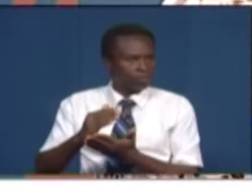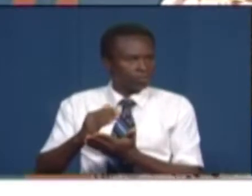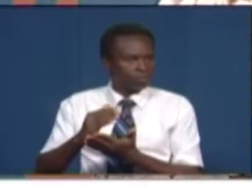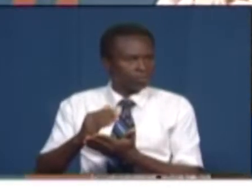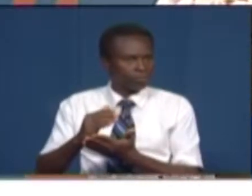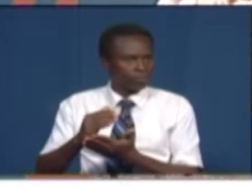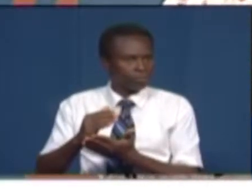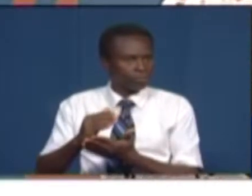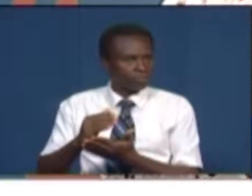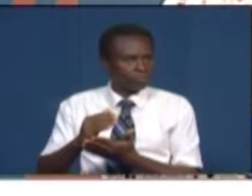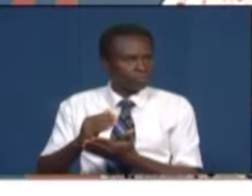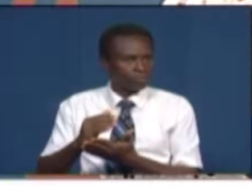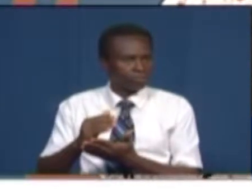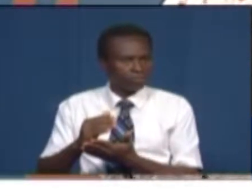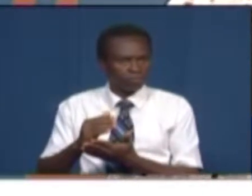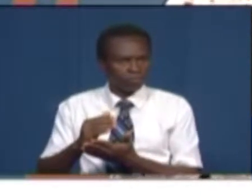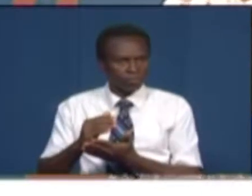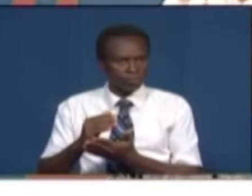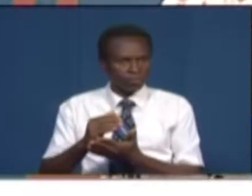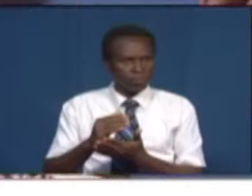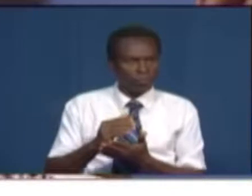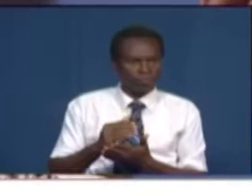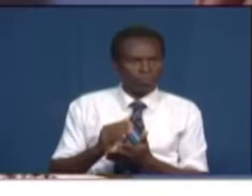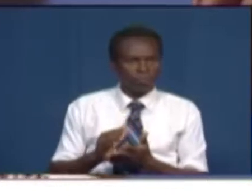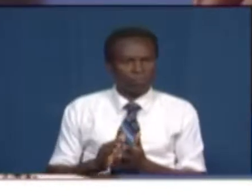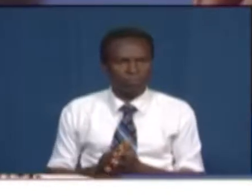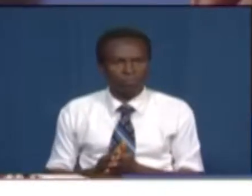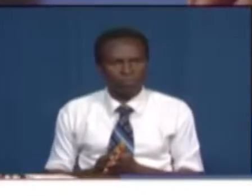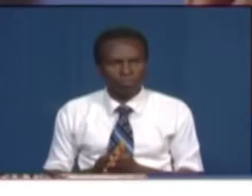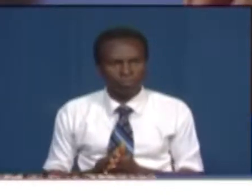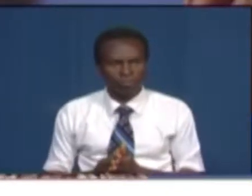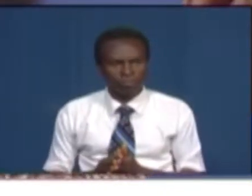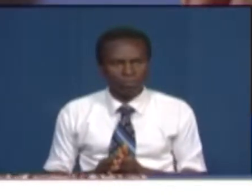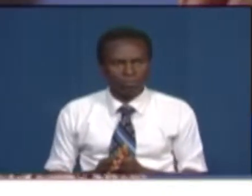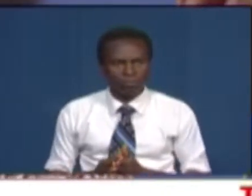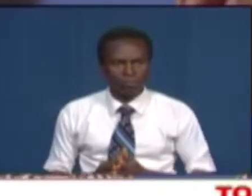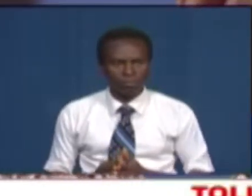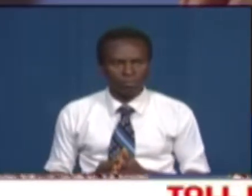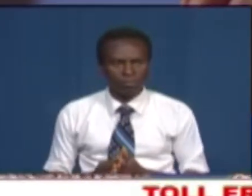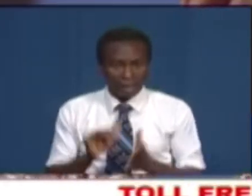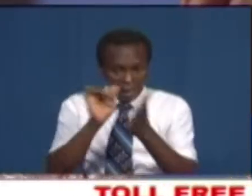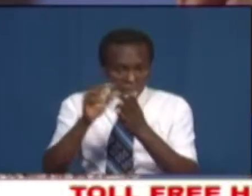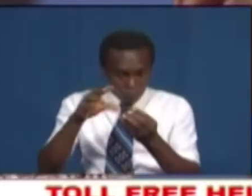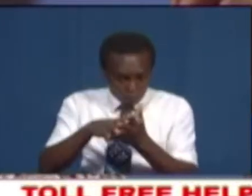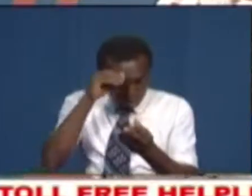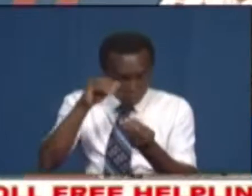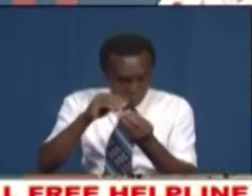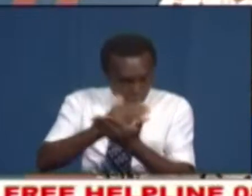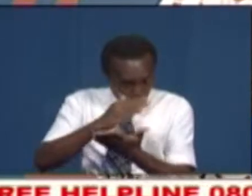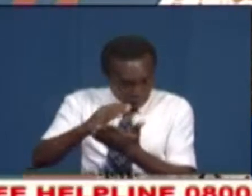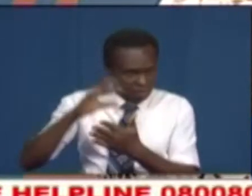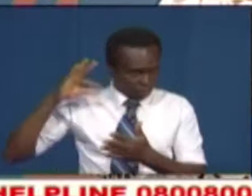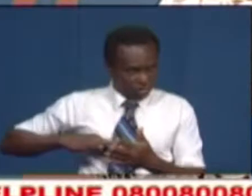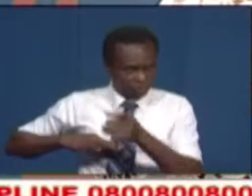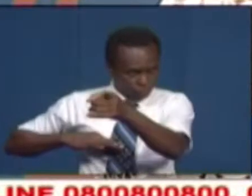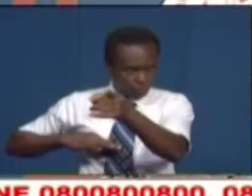chance to be more educative, you see, so you learn it and it benefits you, and the society benefits.